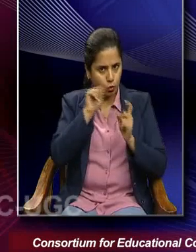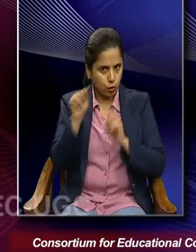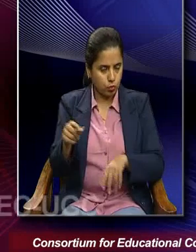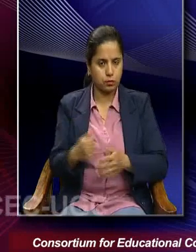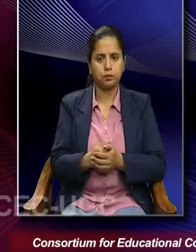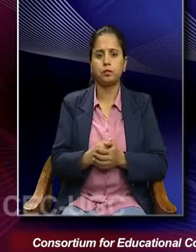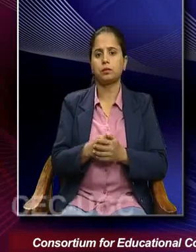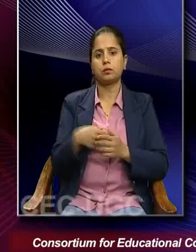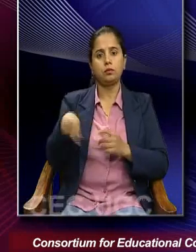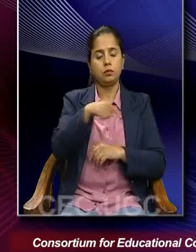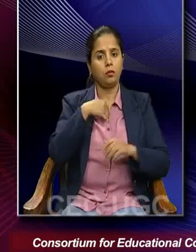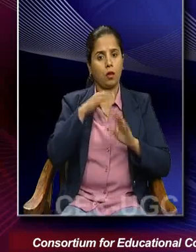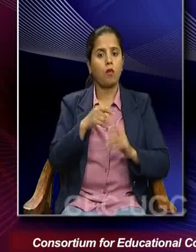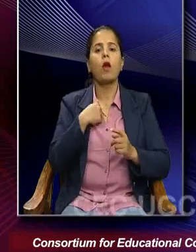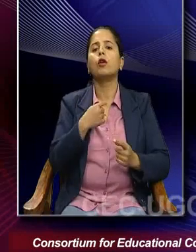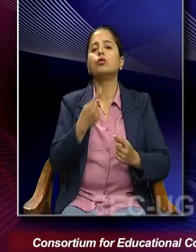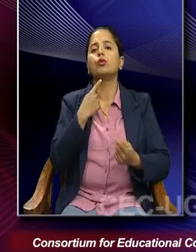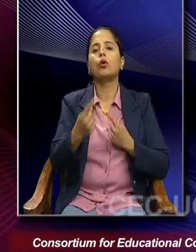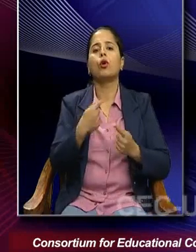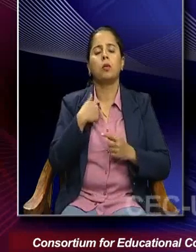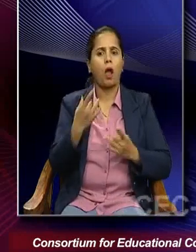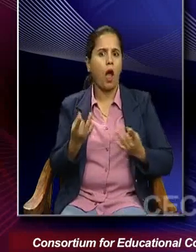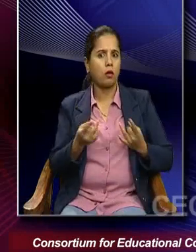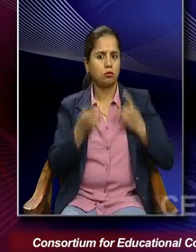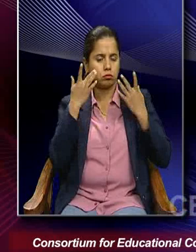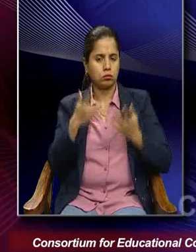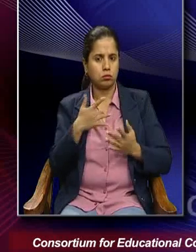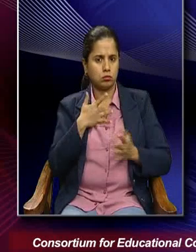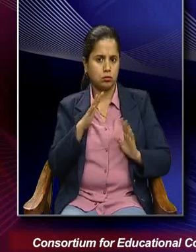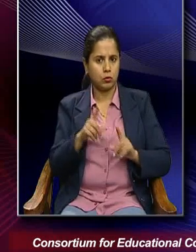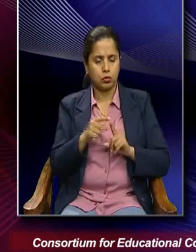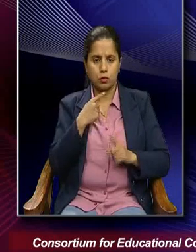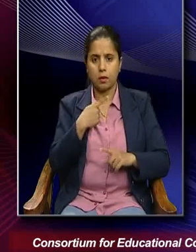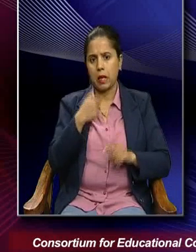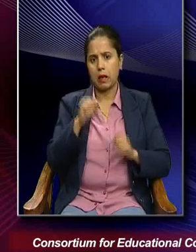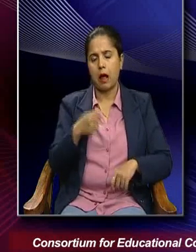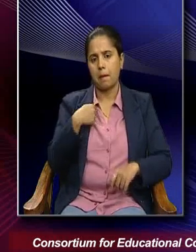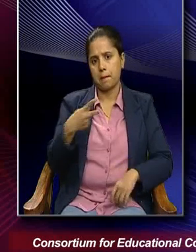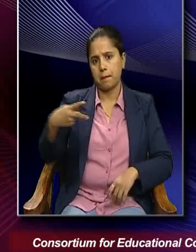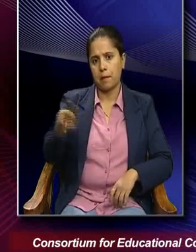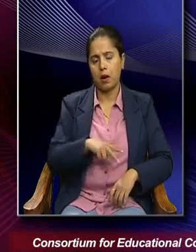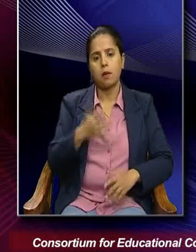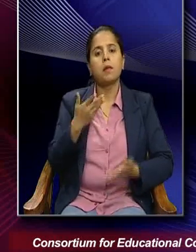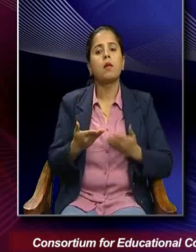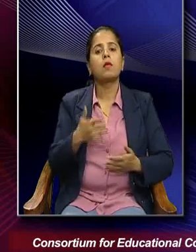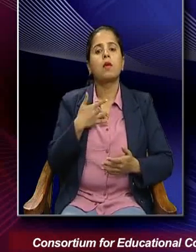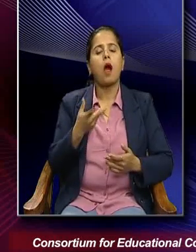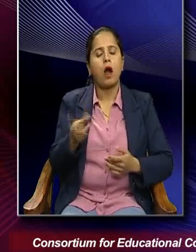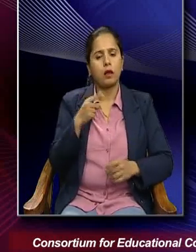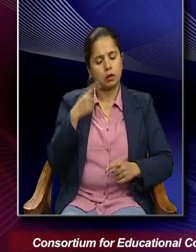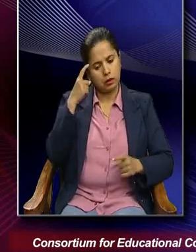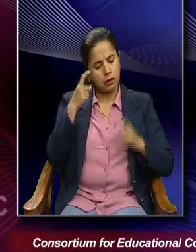we are rude or we are talking arrogantly, we can come back and kind of